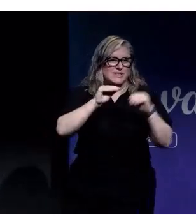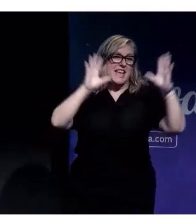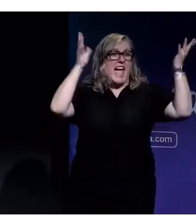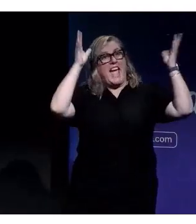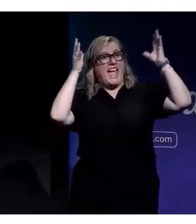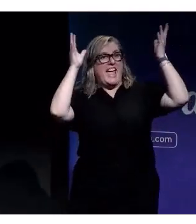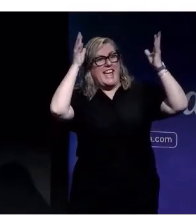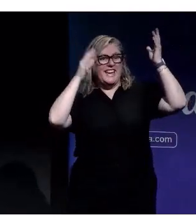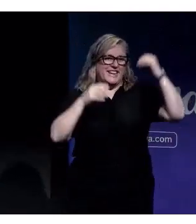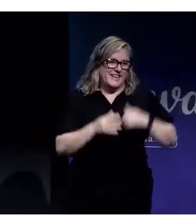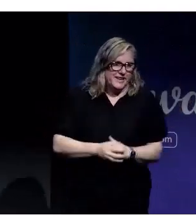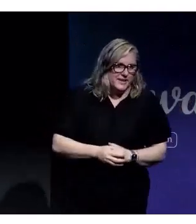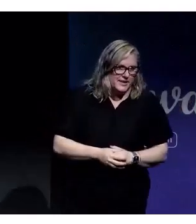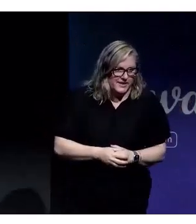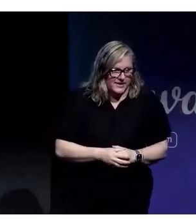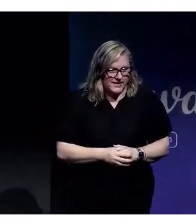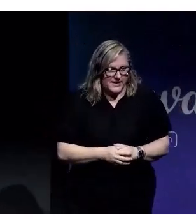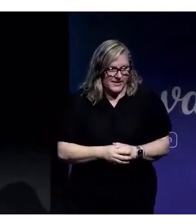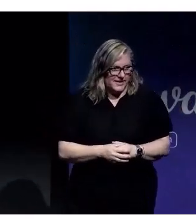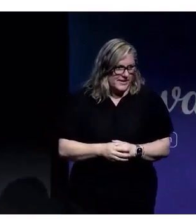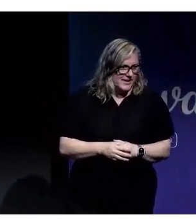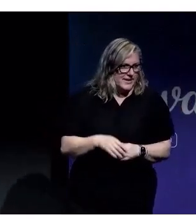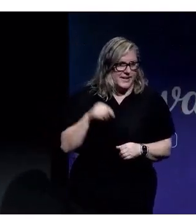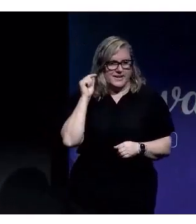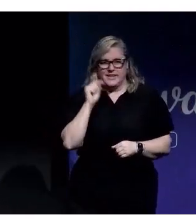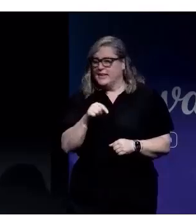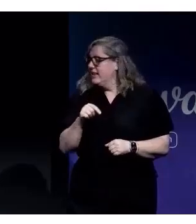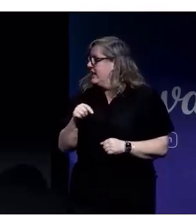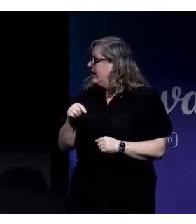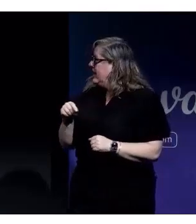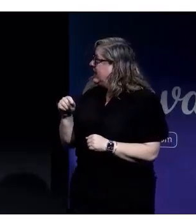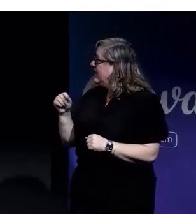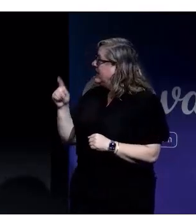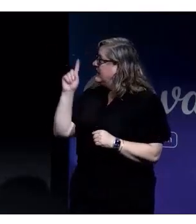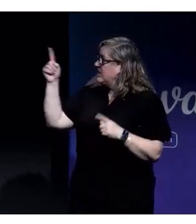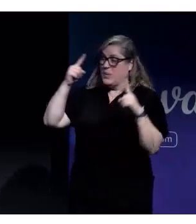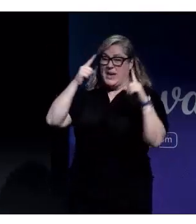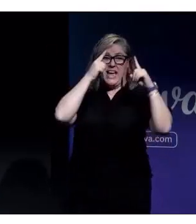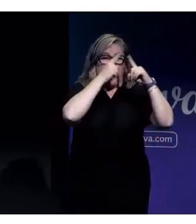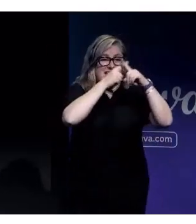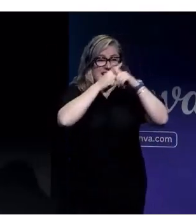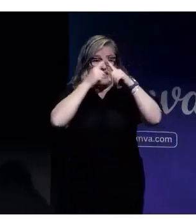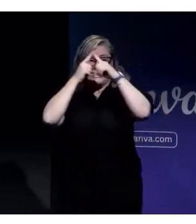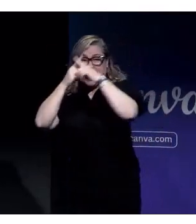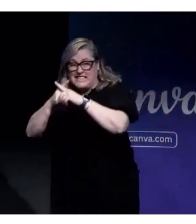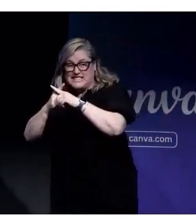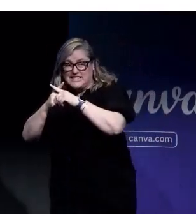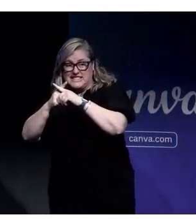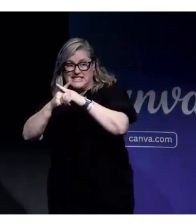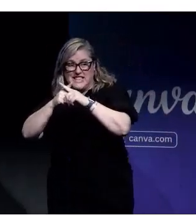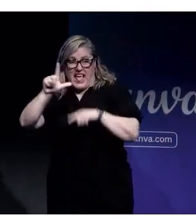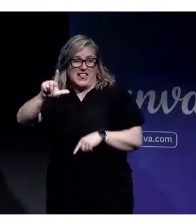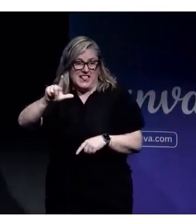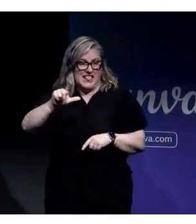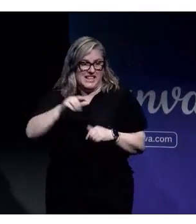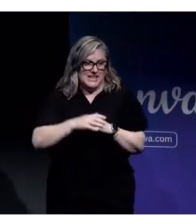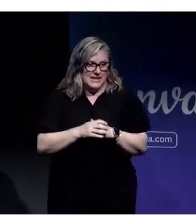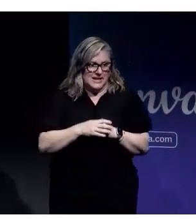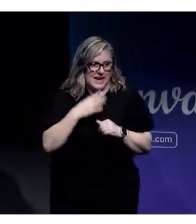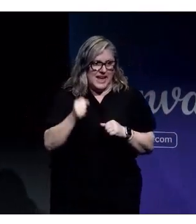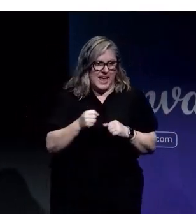Yay! So we've moved at XXX large to a 3x3